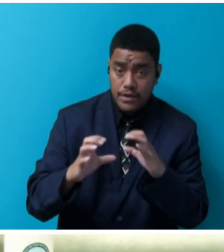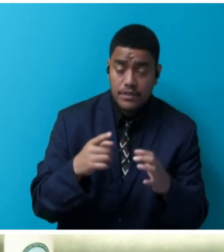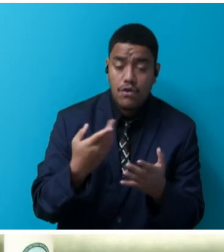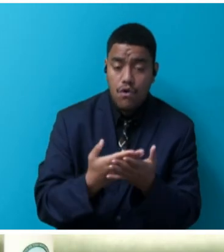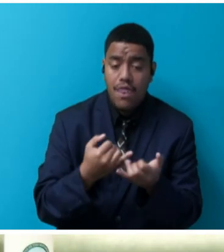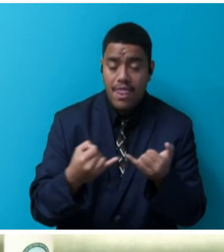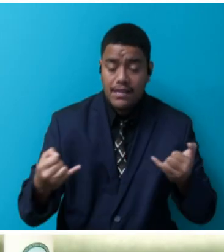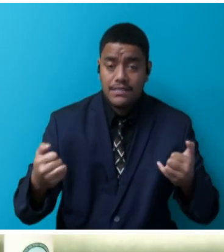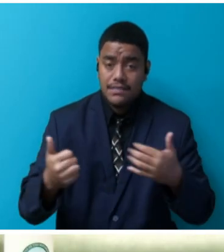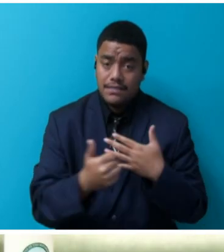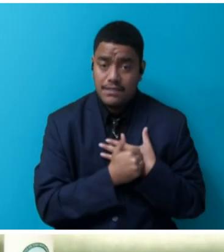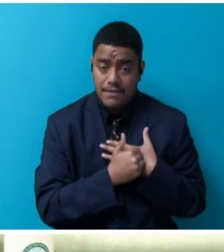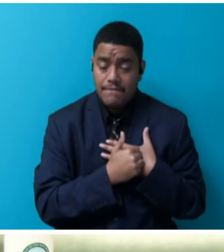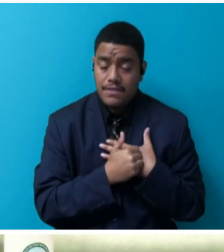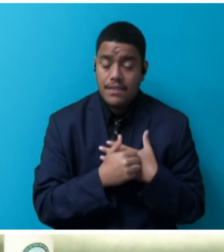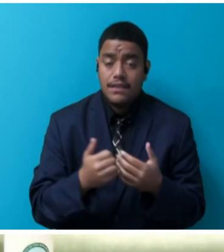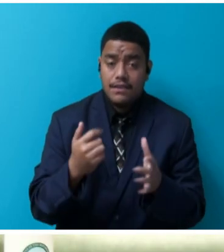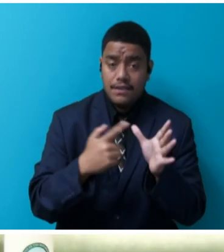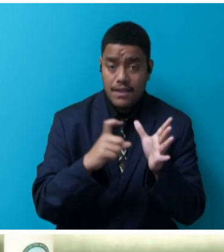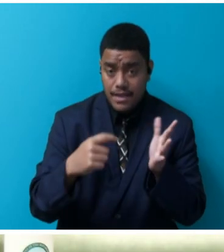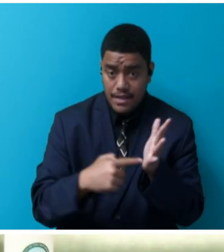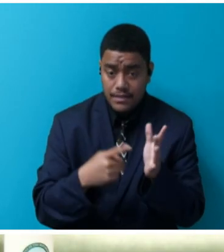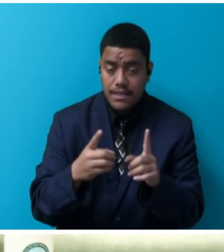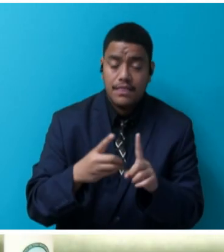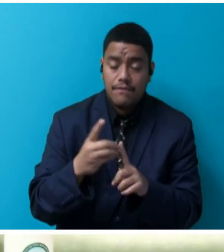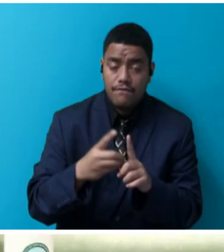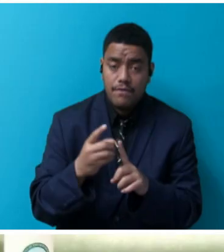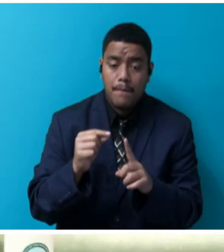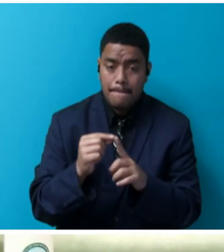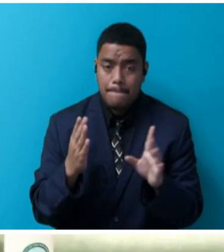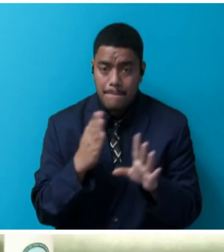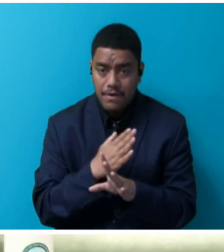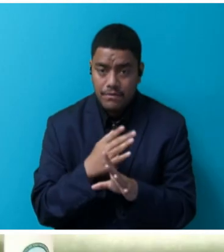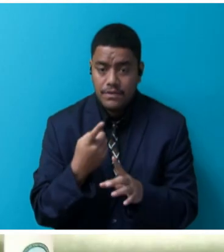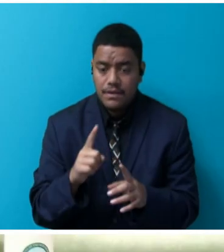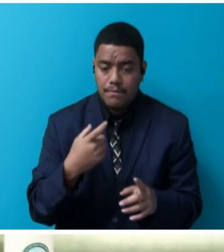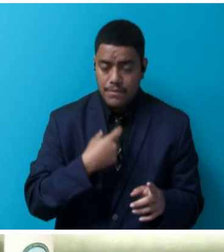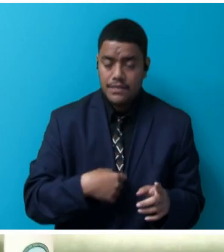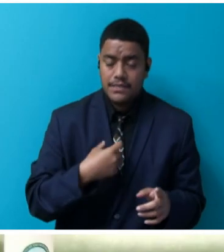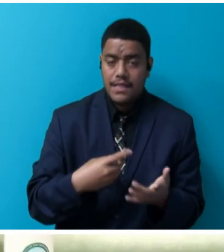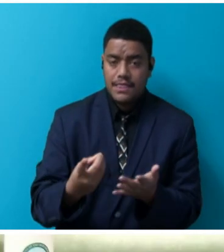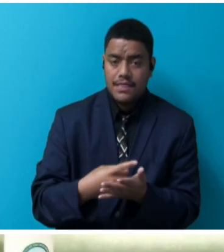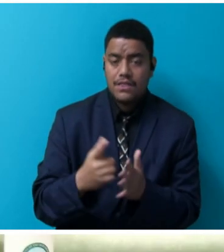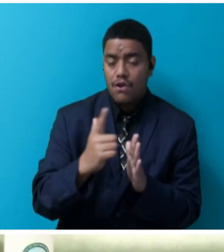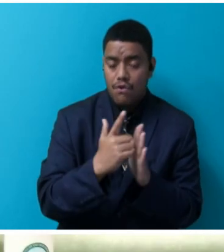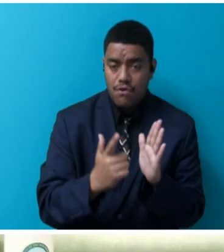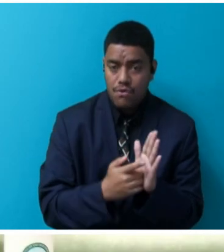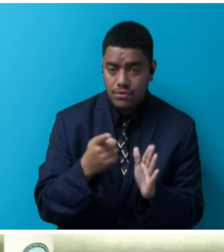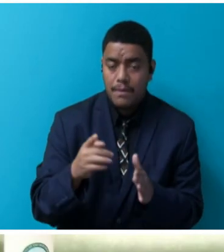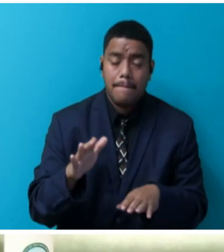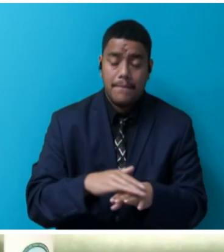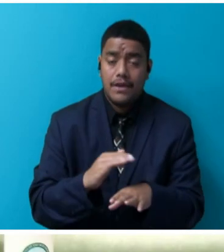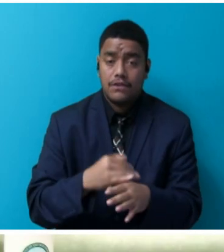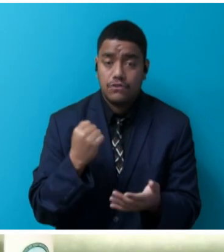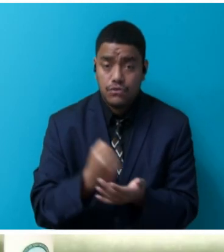Act, Cybercrime Act, developing our privacy and personal data protection laws, and to ensure